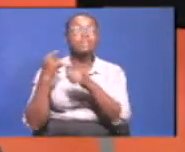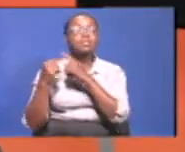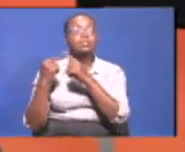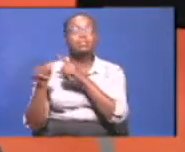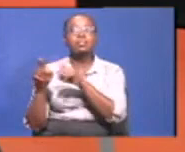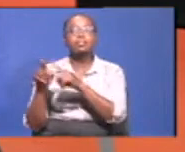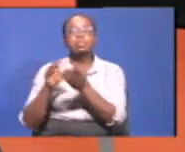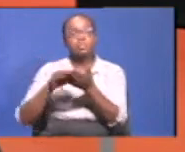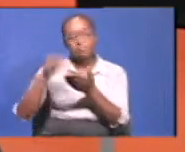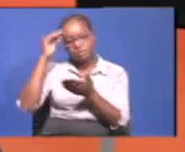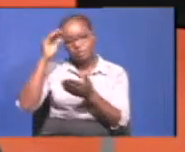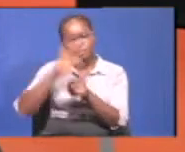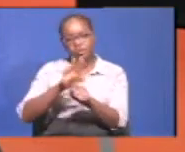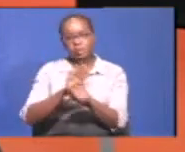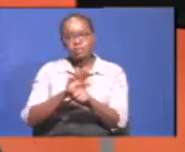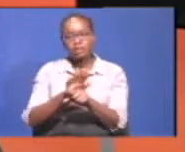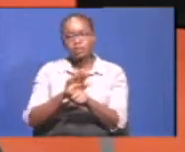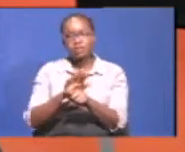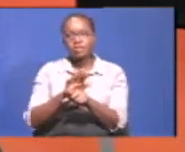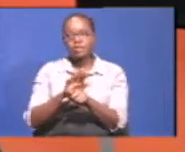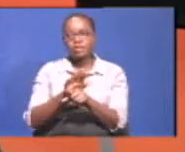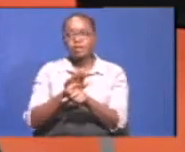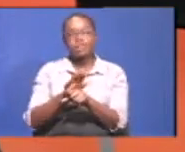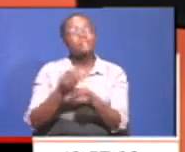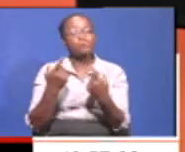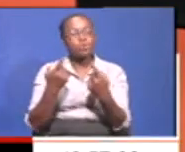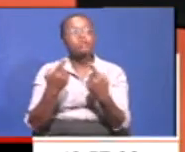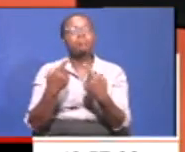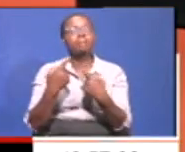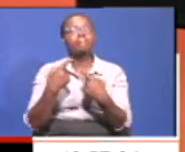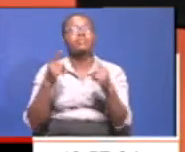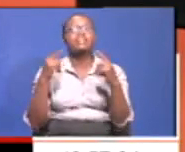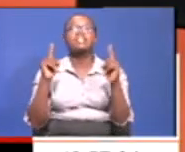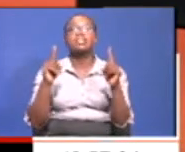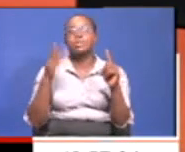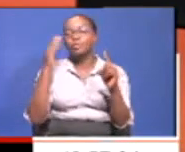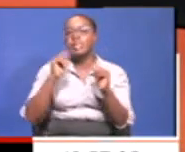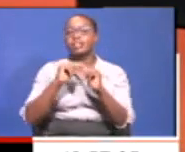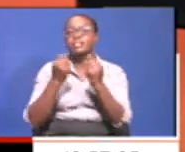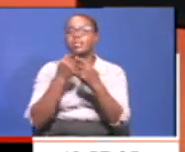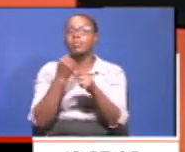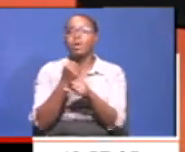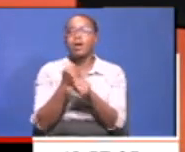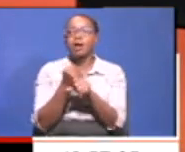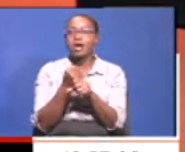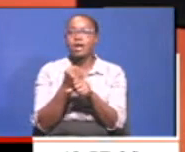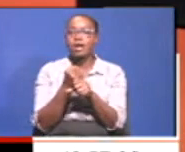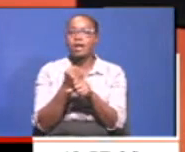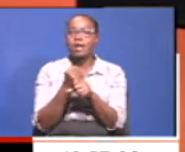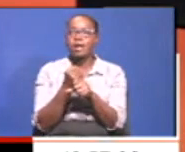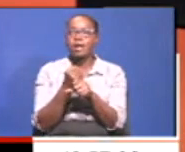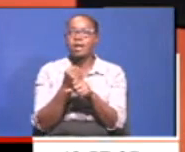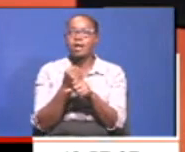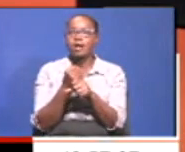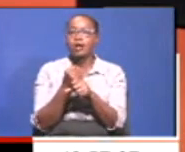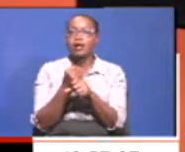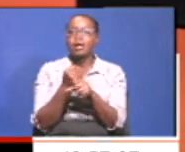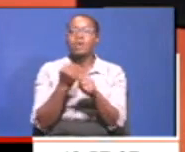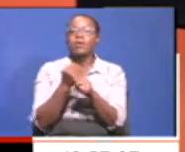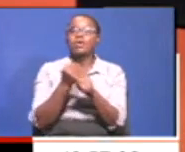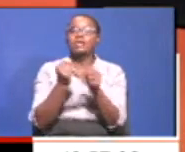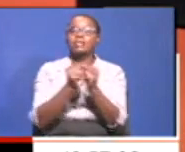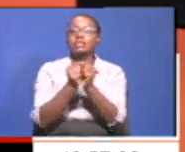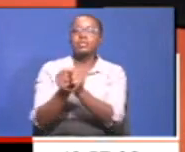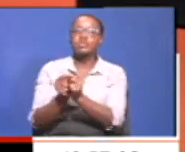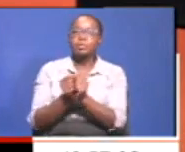a lot, and we are going to do it. We are going to do it because it's teamwork, and we are working together with my